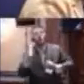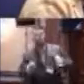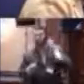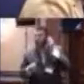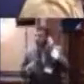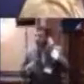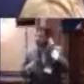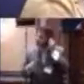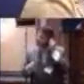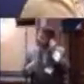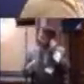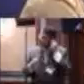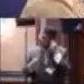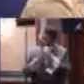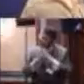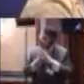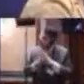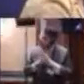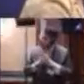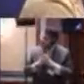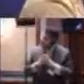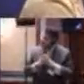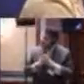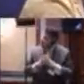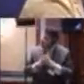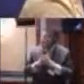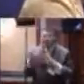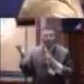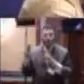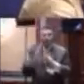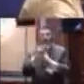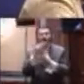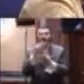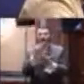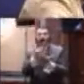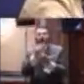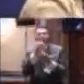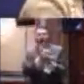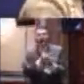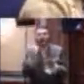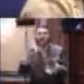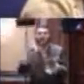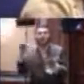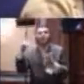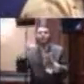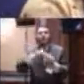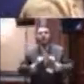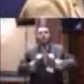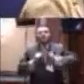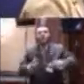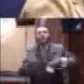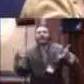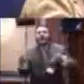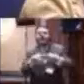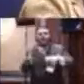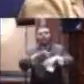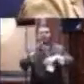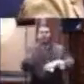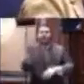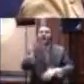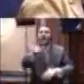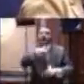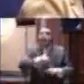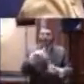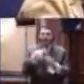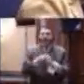also a process prior to the election, sort of during the CODESA process, where